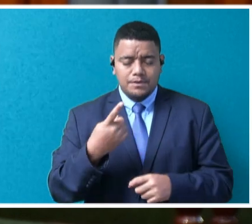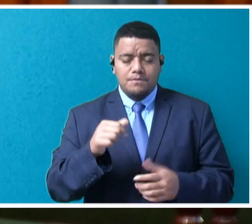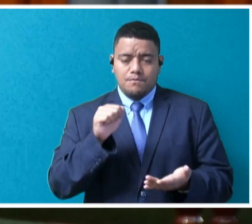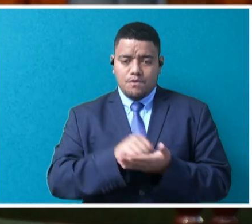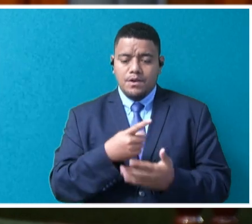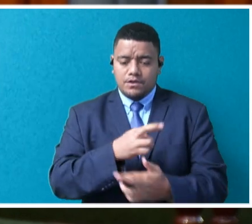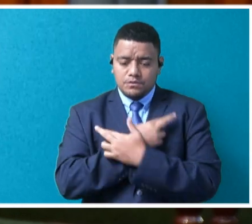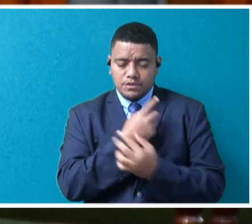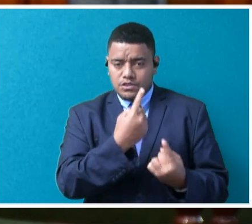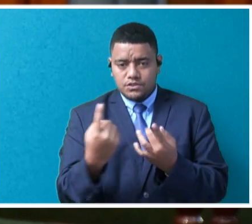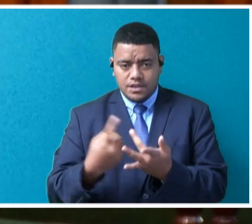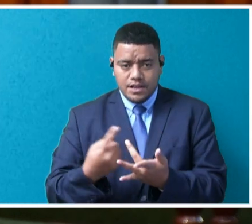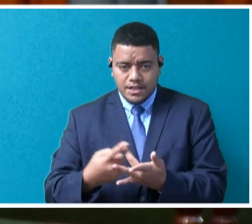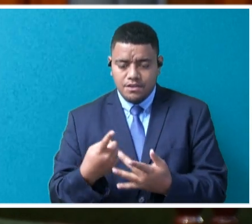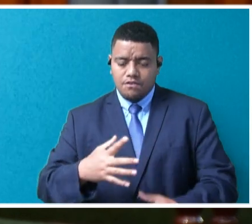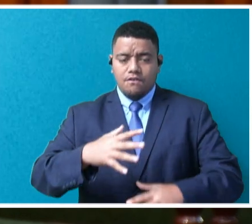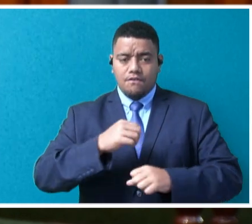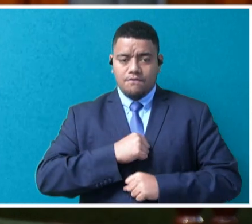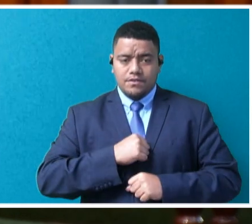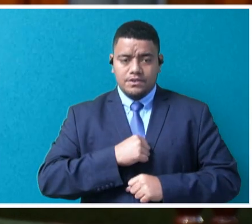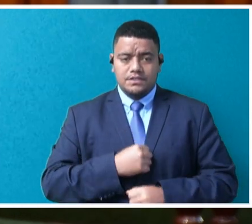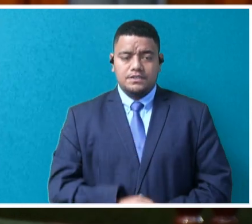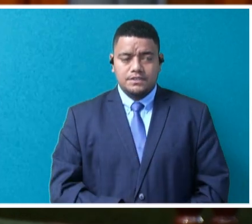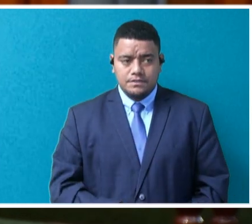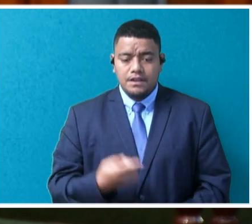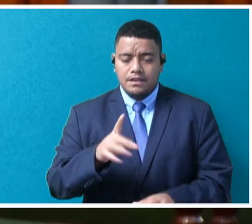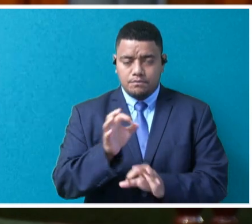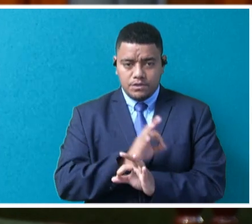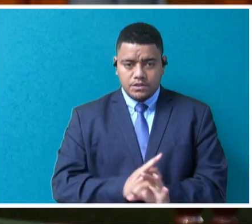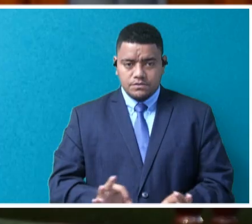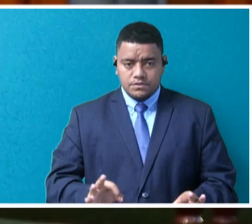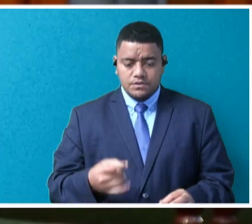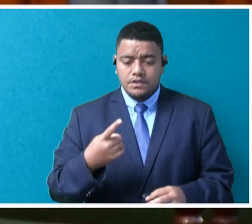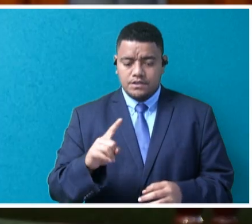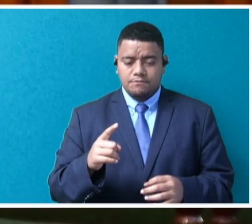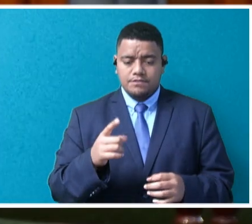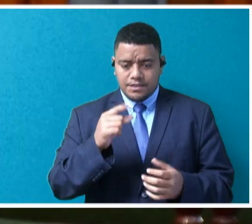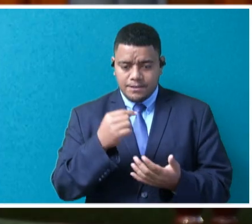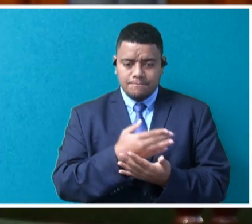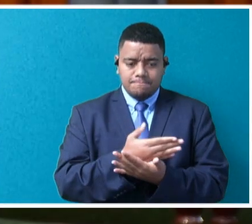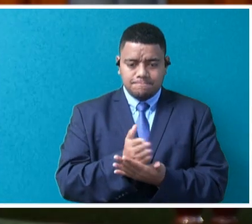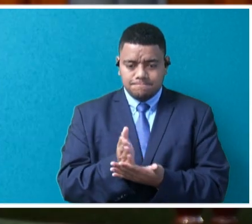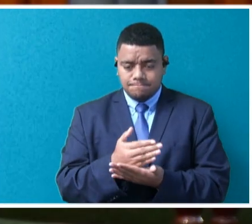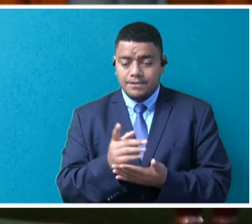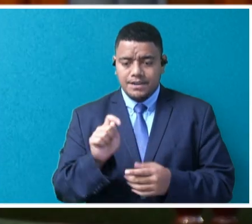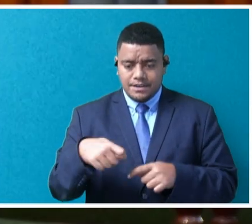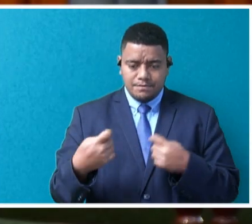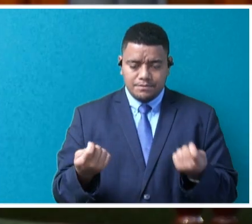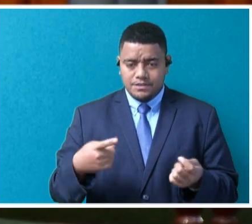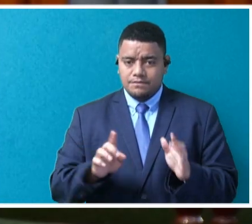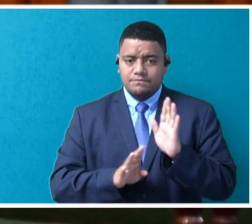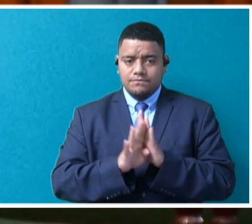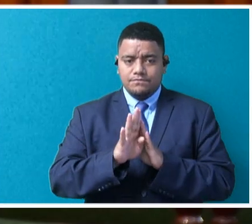respectful individuals, confident entrepreneurs, peaceful and compassionate neighbors, and